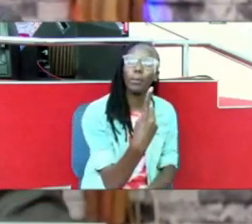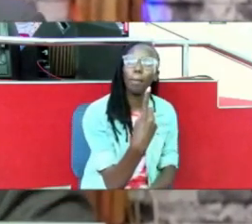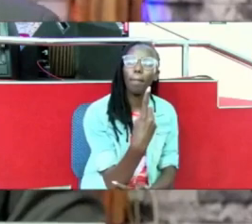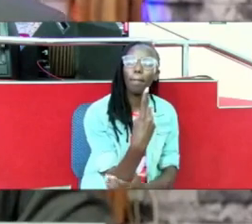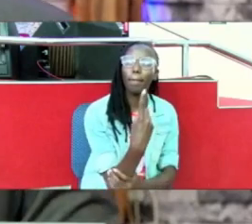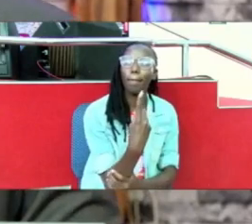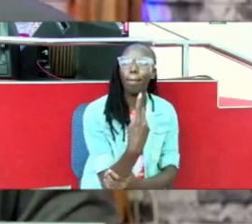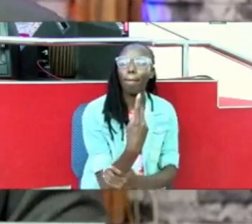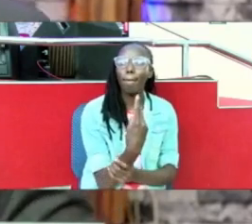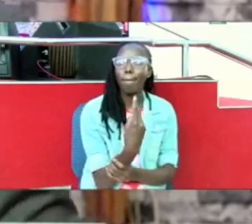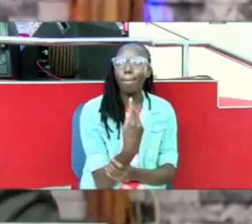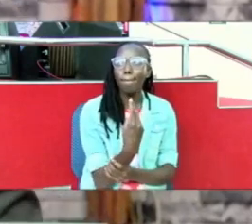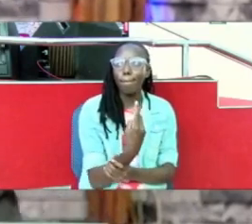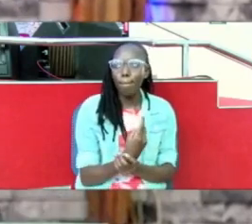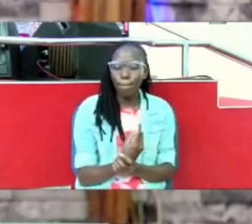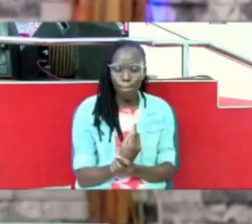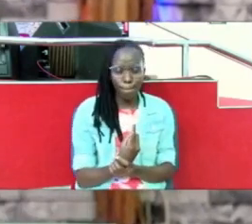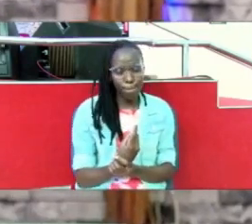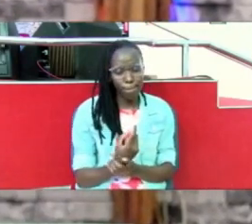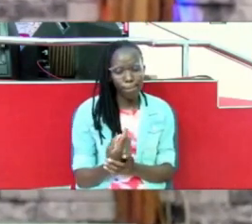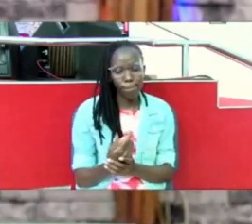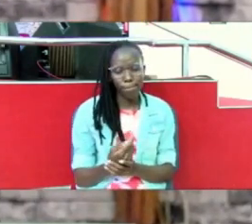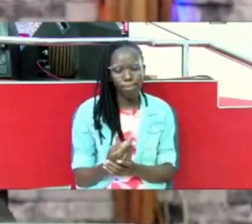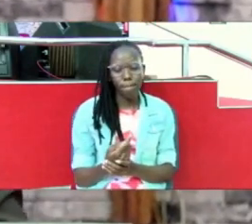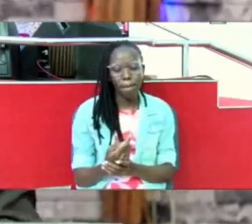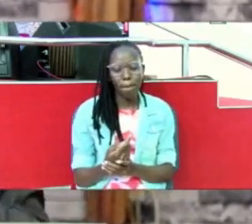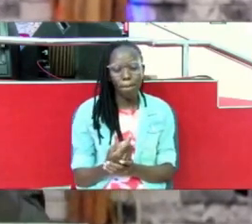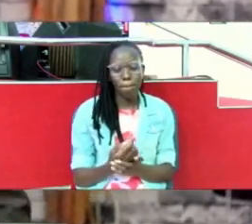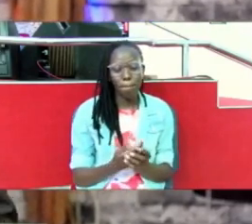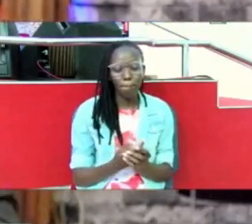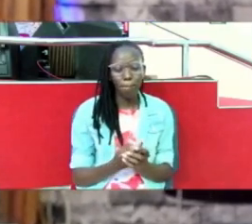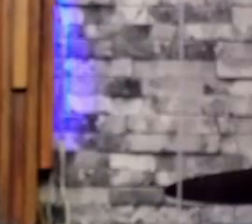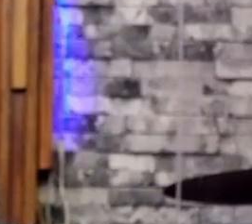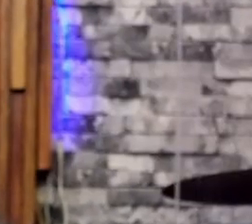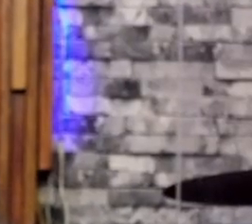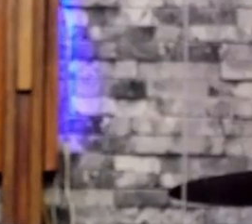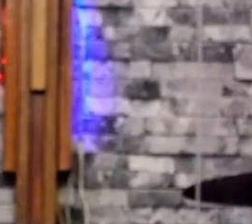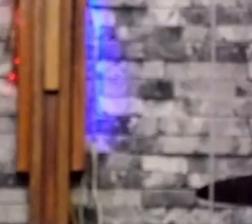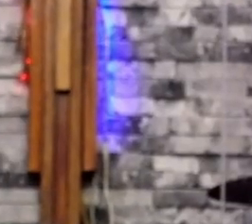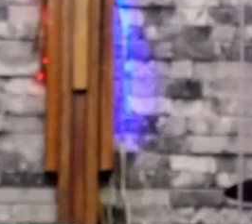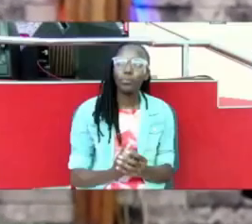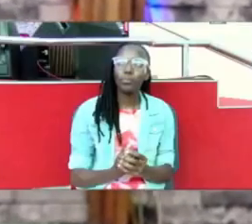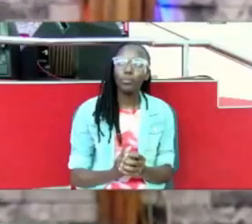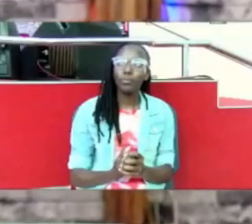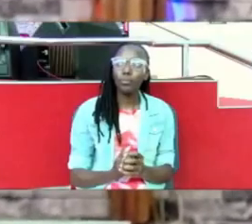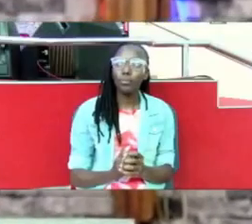na 44 na 45. 45 to 51.